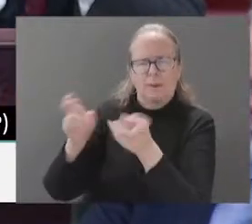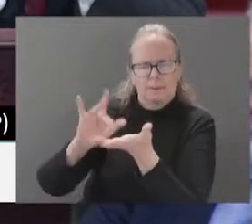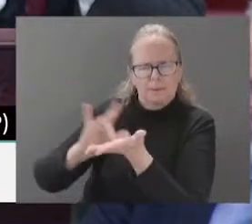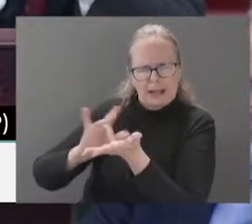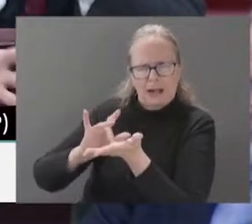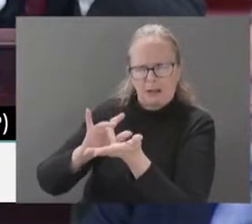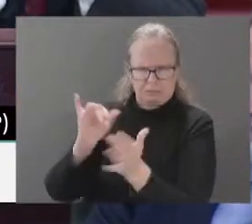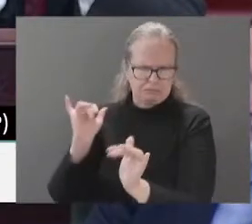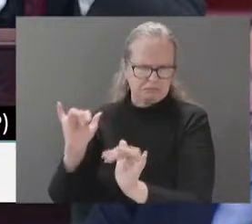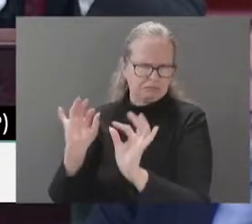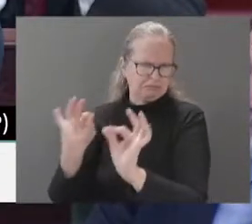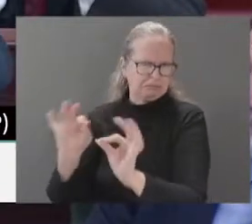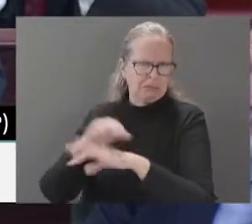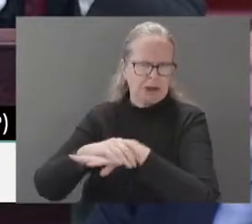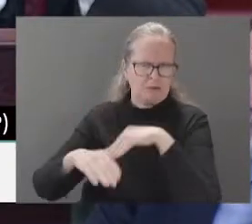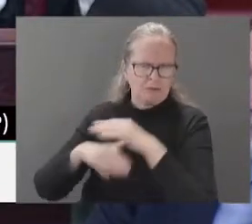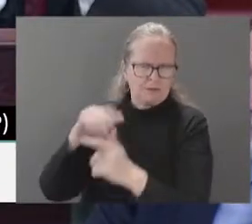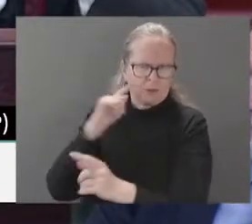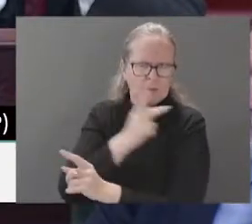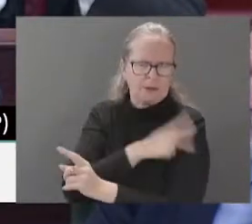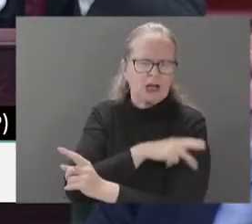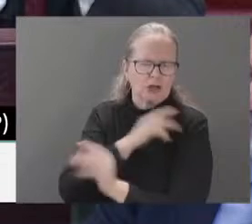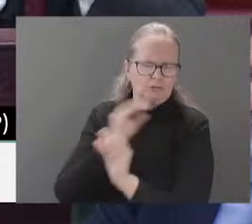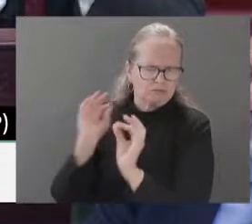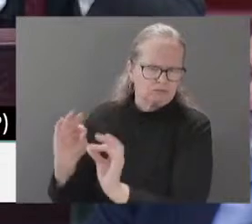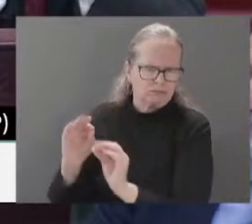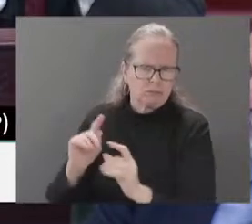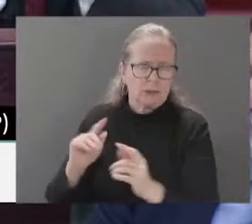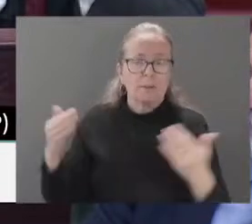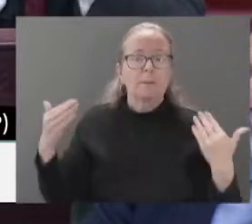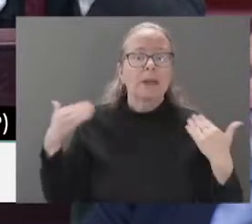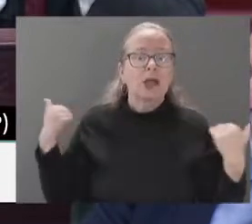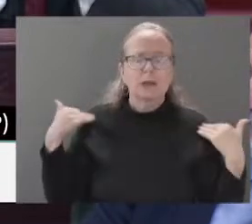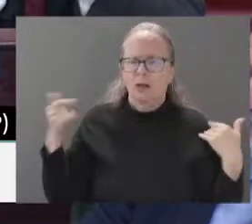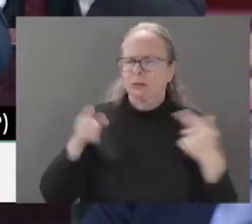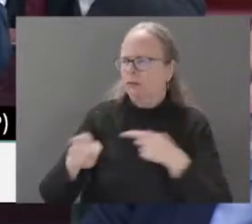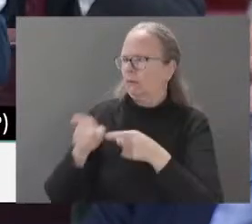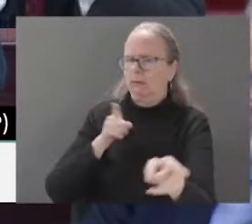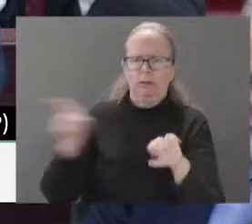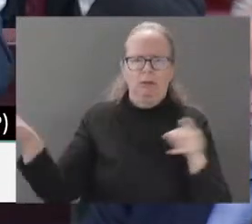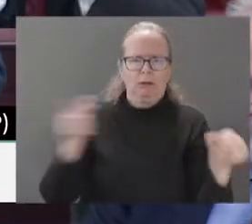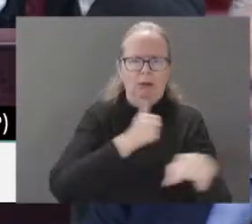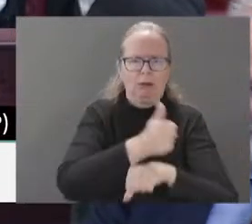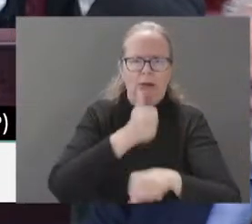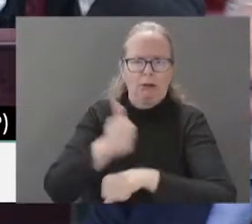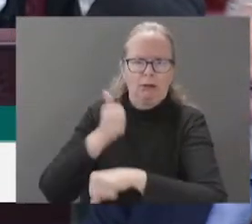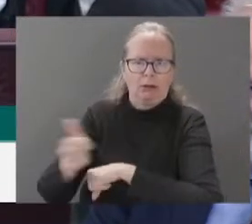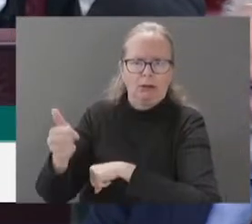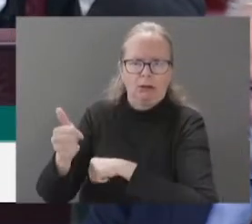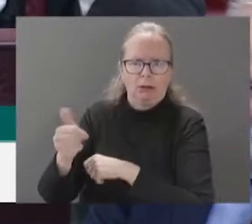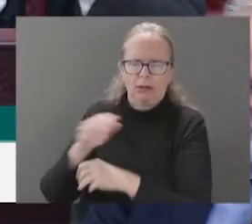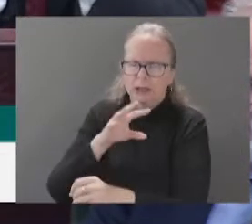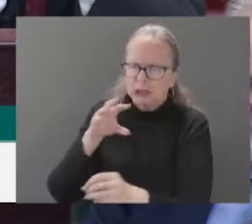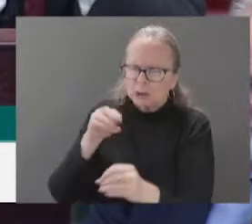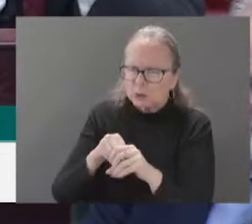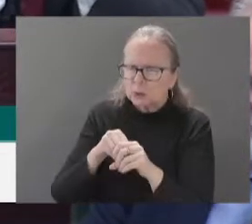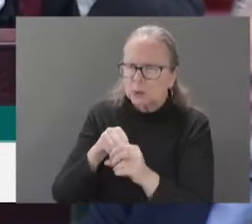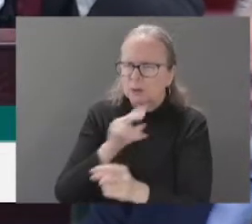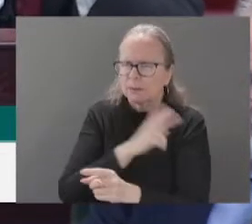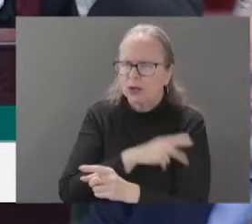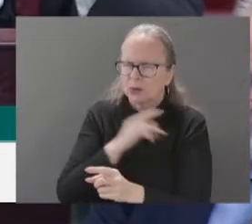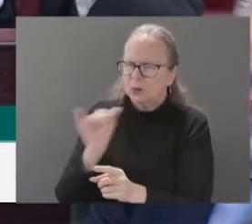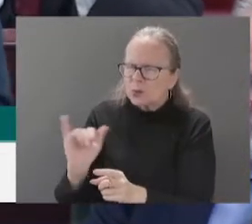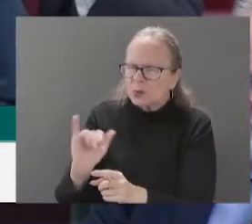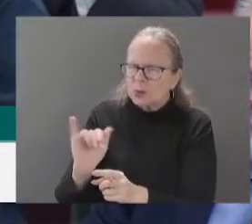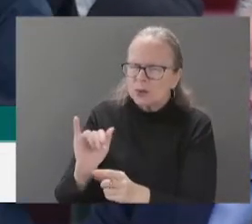tried blaming everyone from their fellow ministers to the individual patients for these failures for which they are solely responsible given doctors have